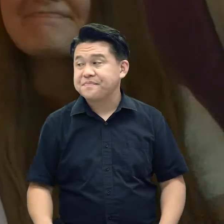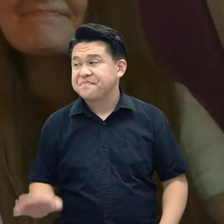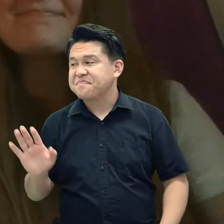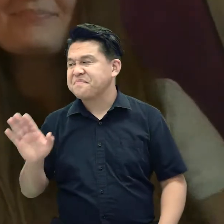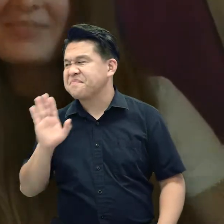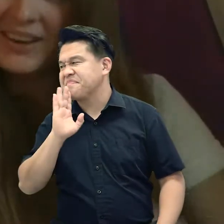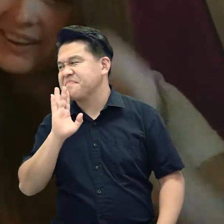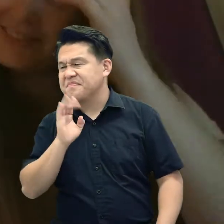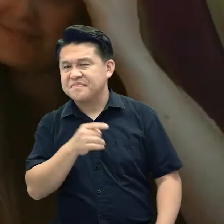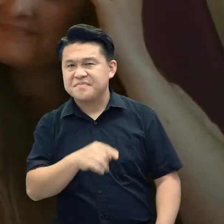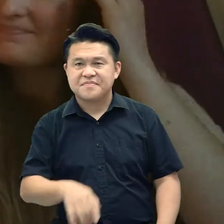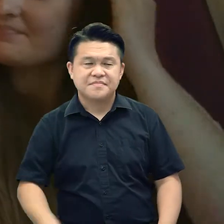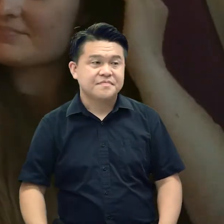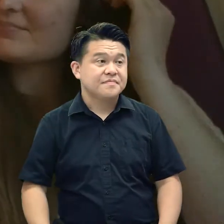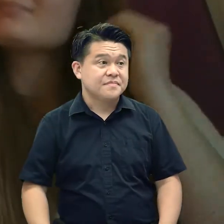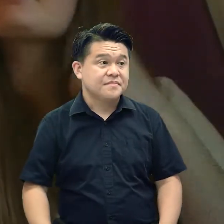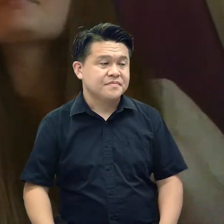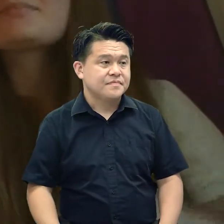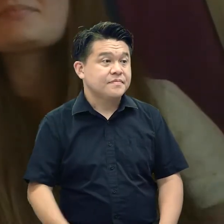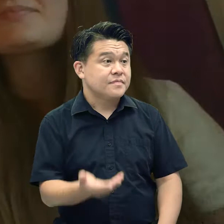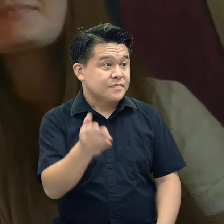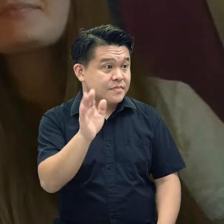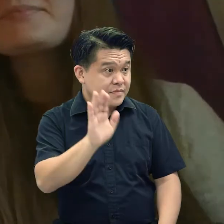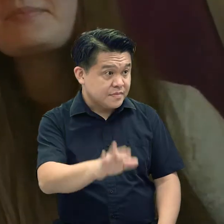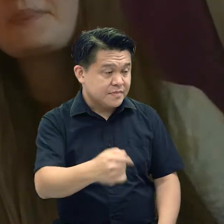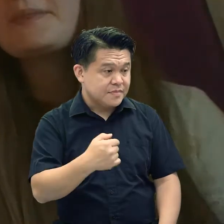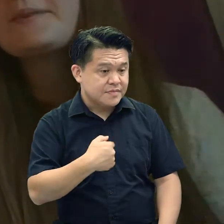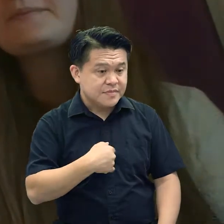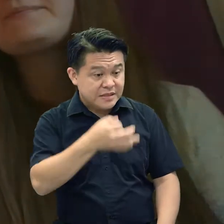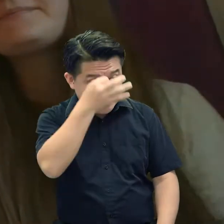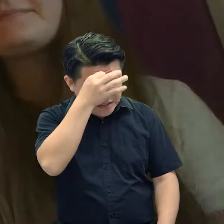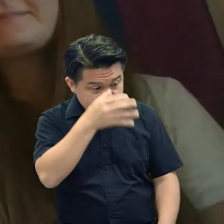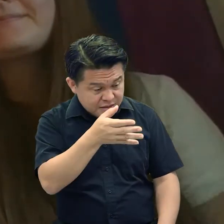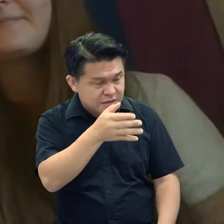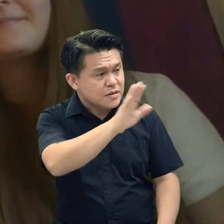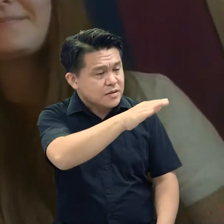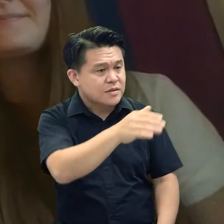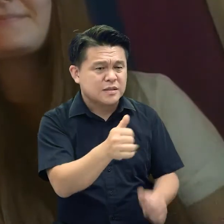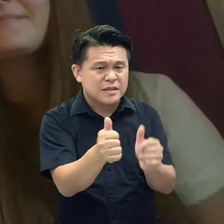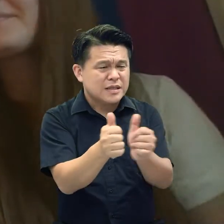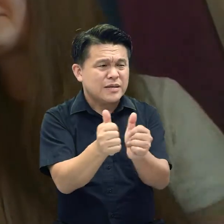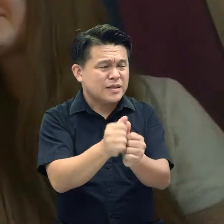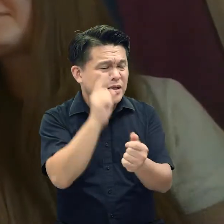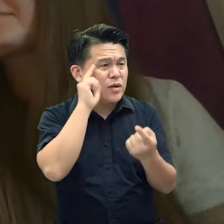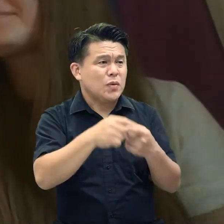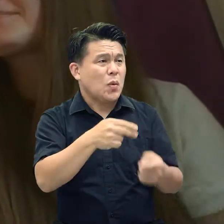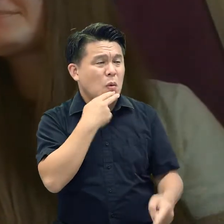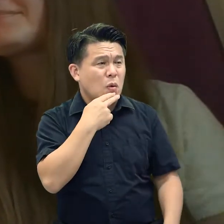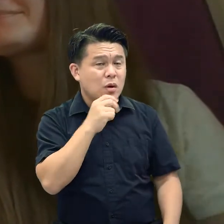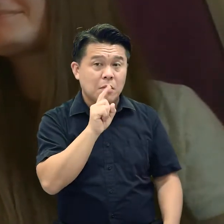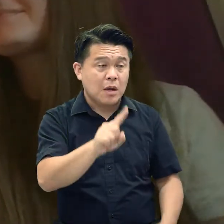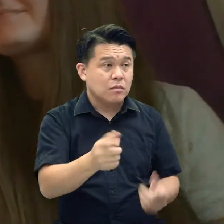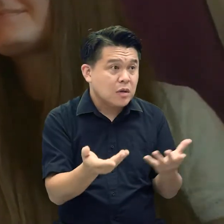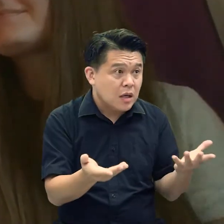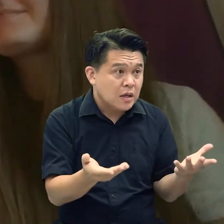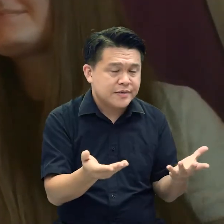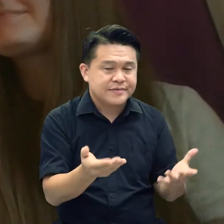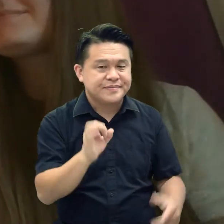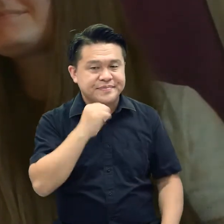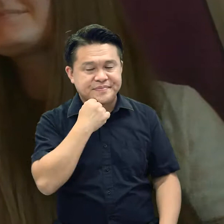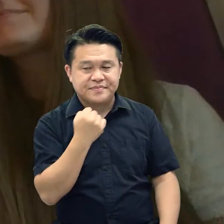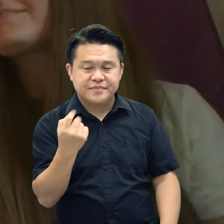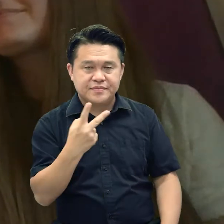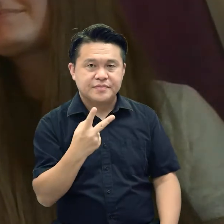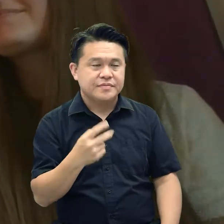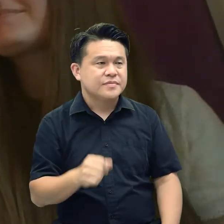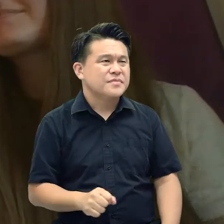really, but then I couldn't say that, I'm sorry, I'm not into guys, it's like,